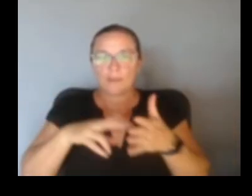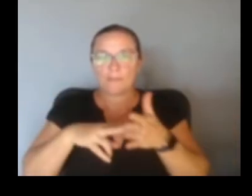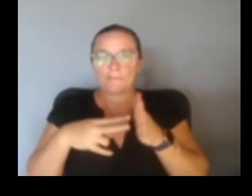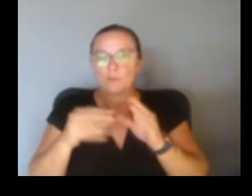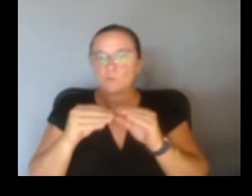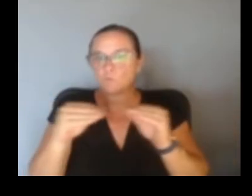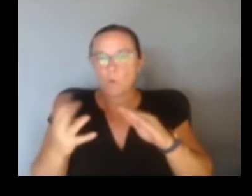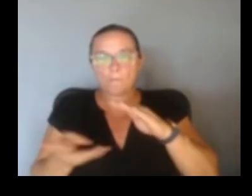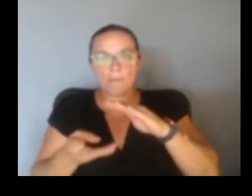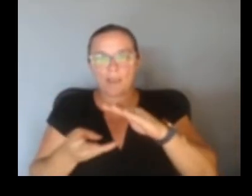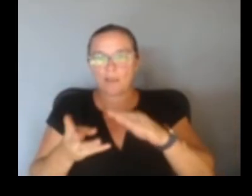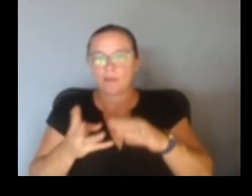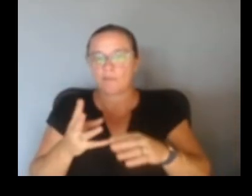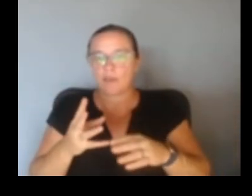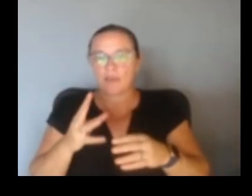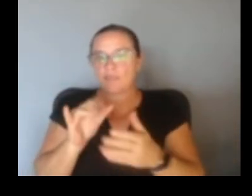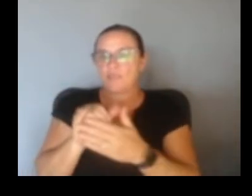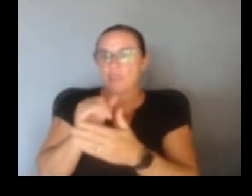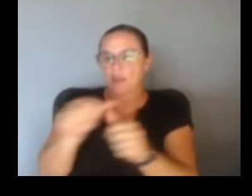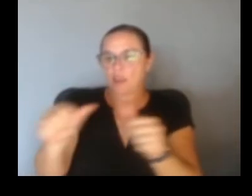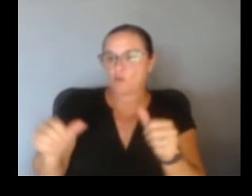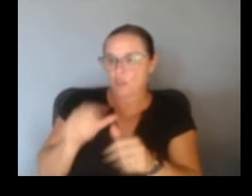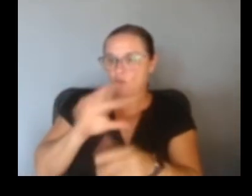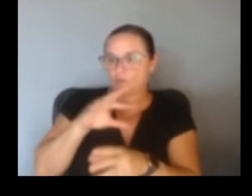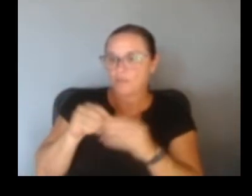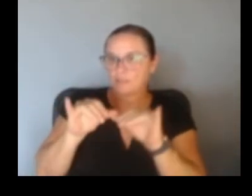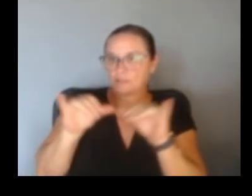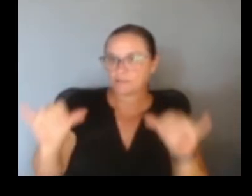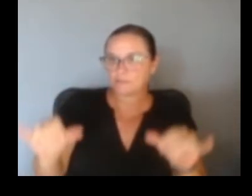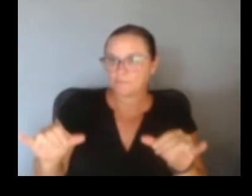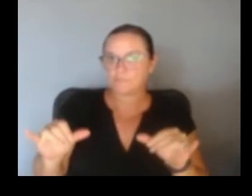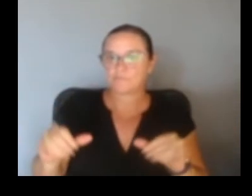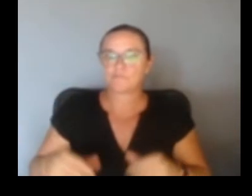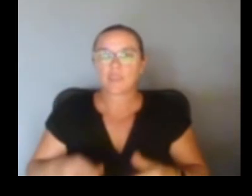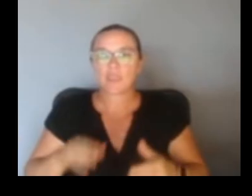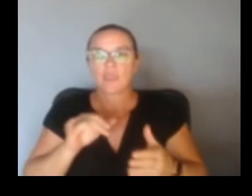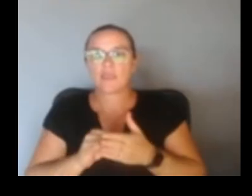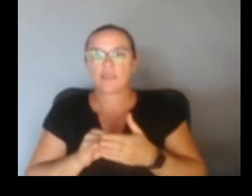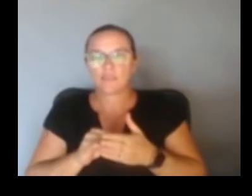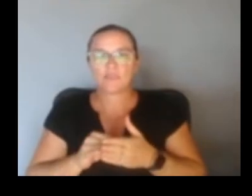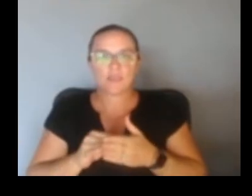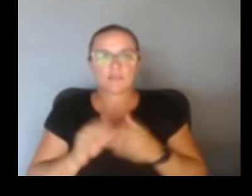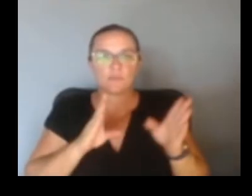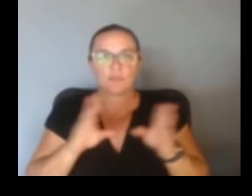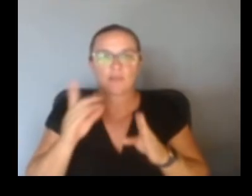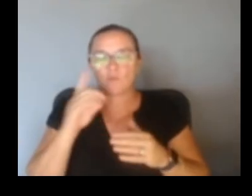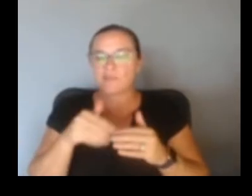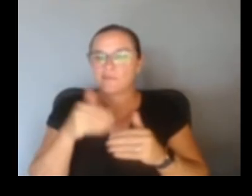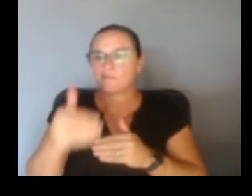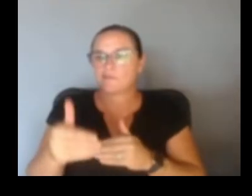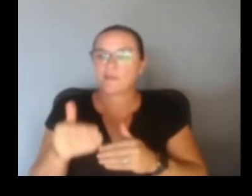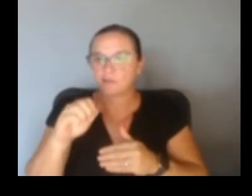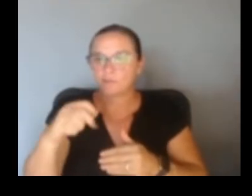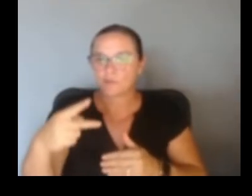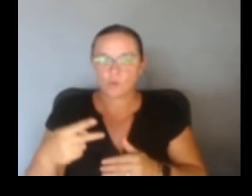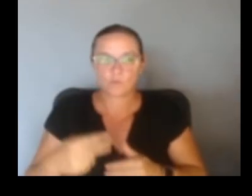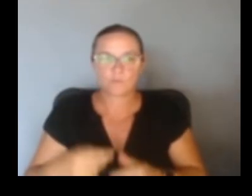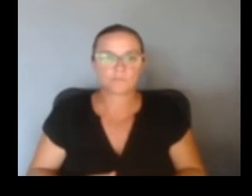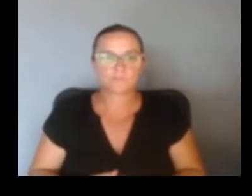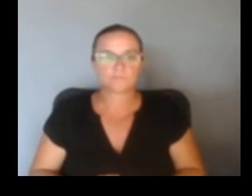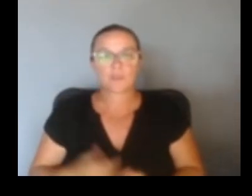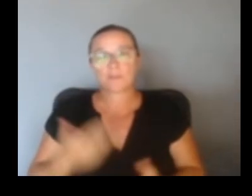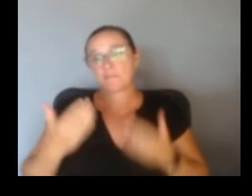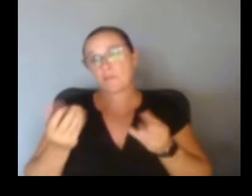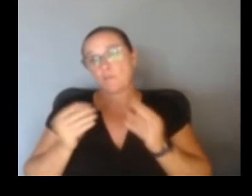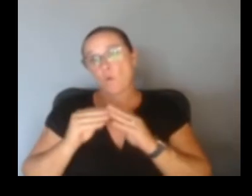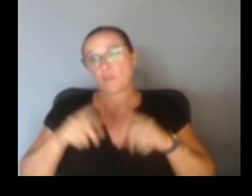system. So that is the prognosis for the next episode. We're building up, expecting perhaps a little bit more variability.